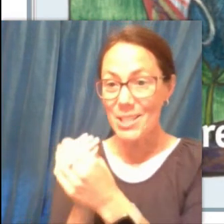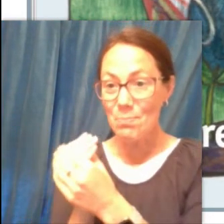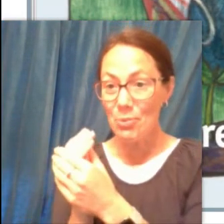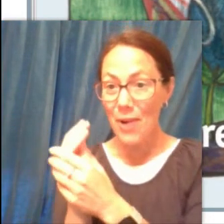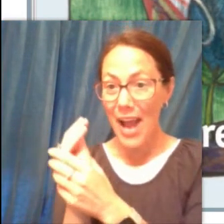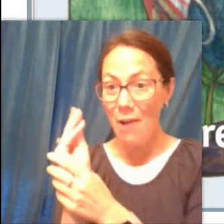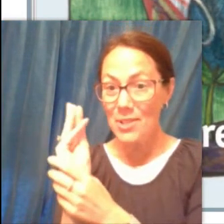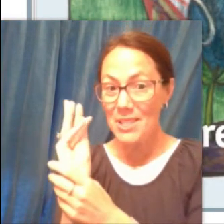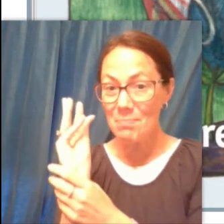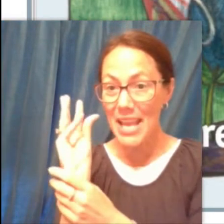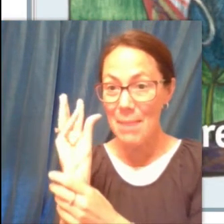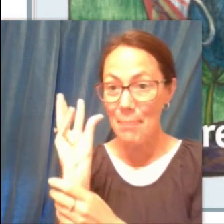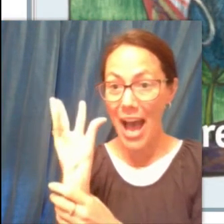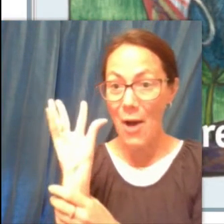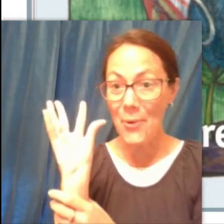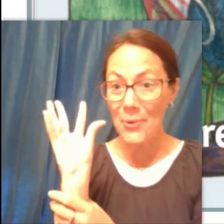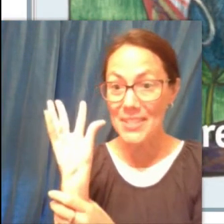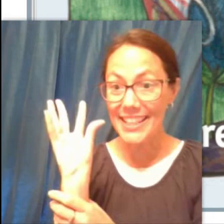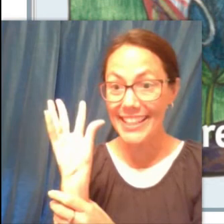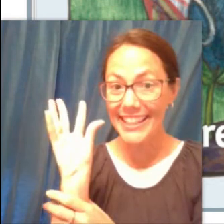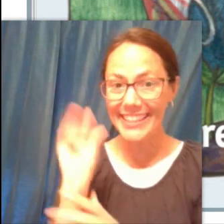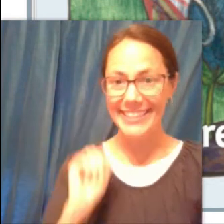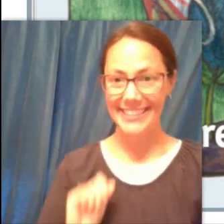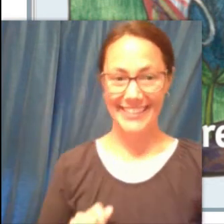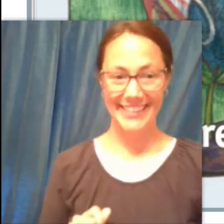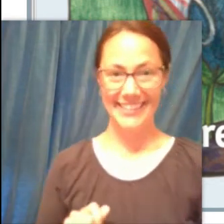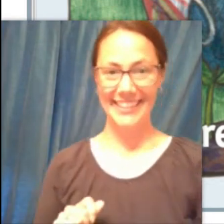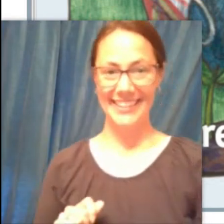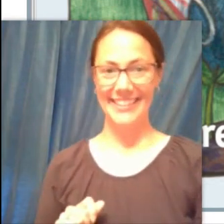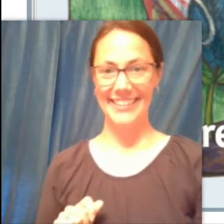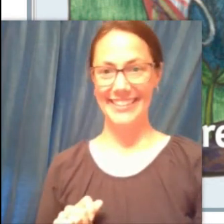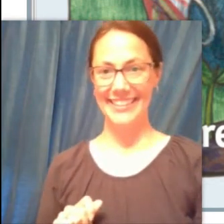Green sprouts peep out.